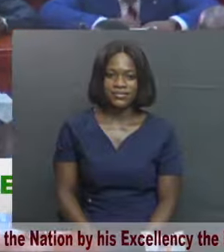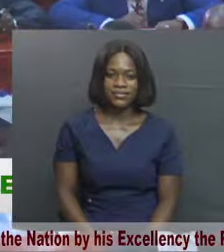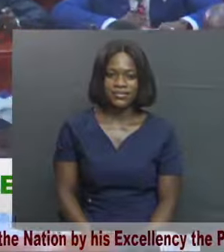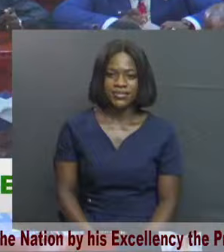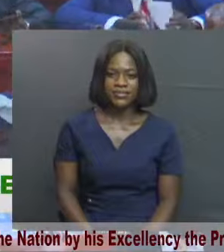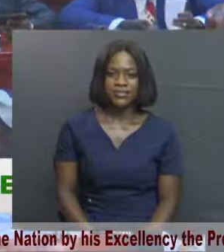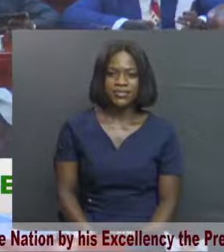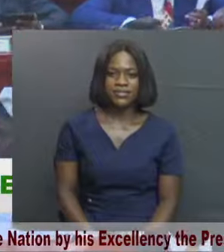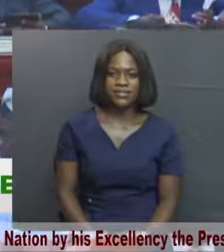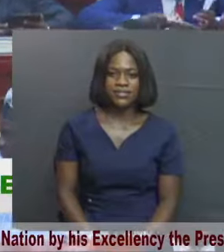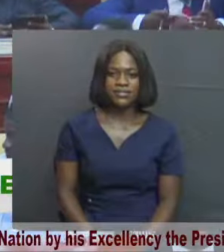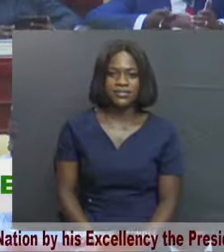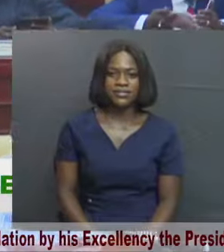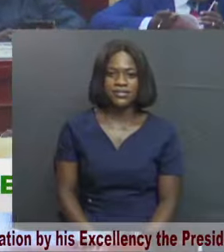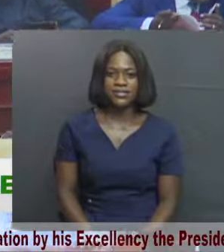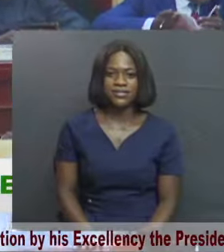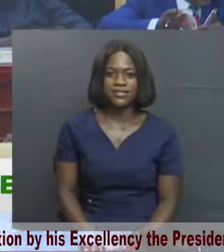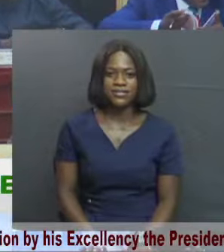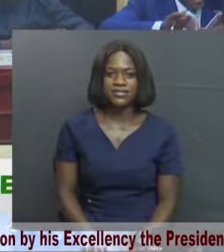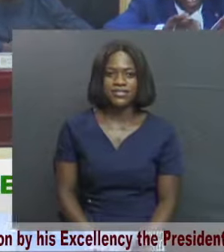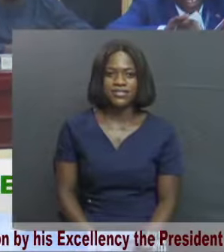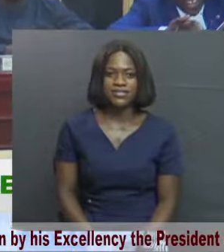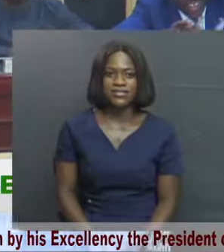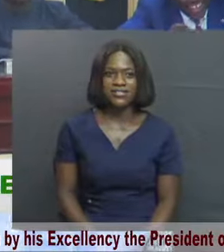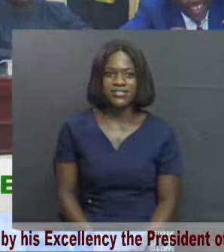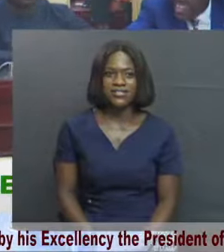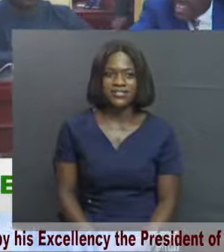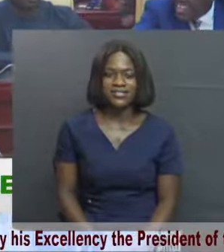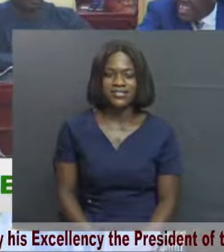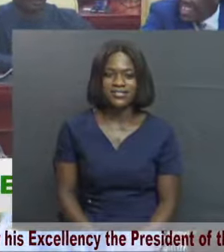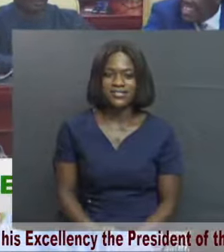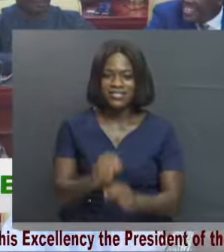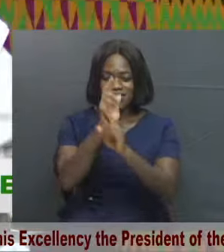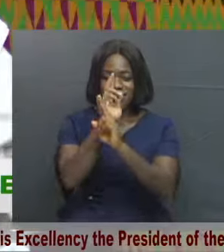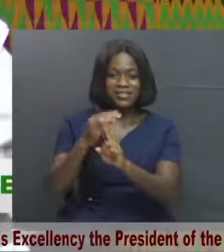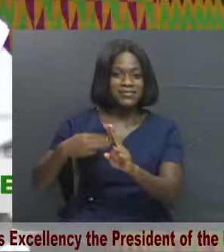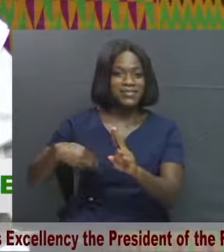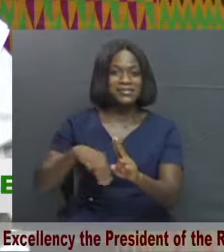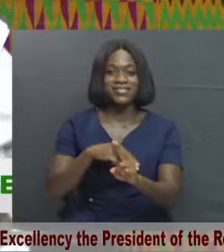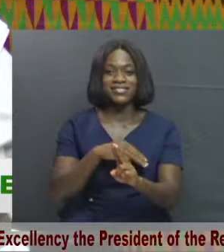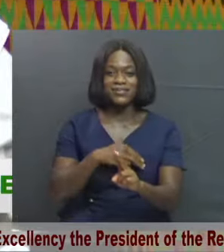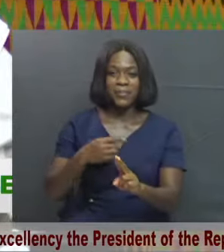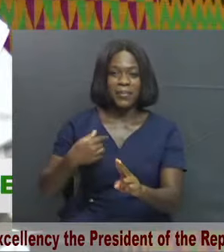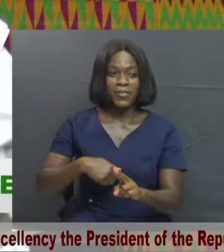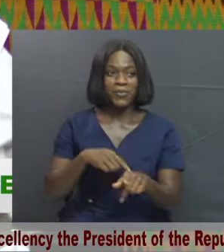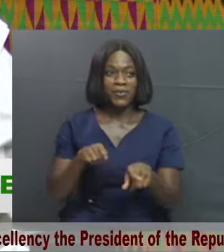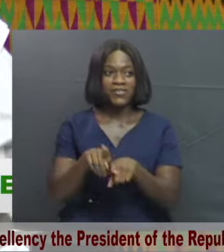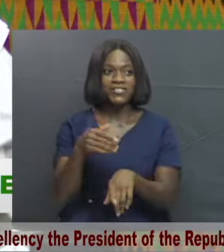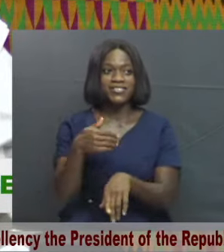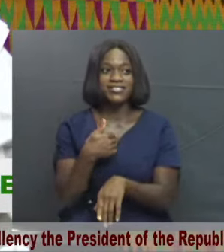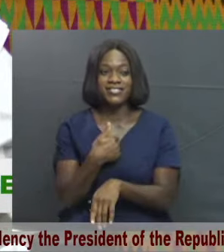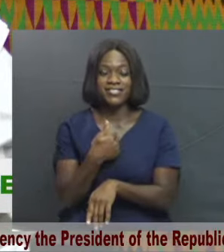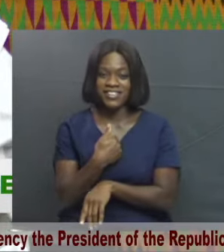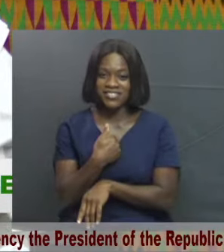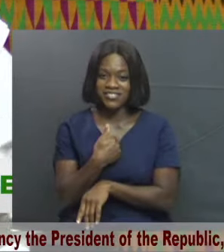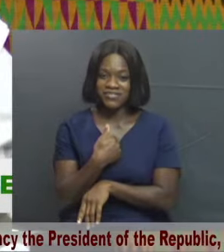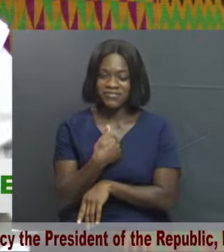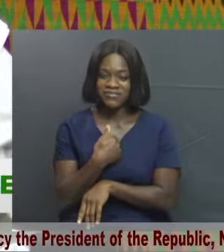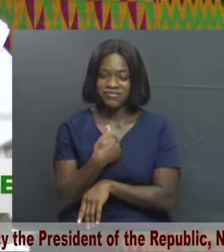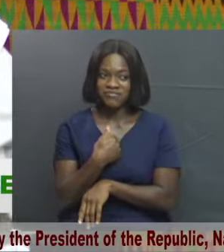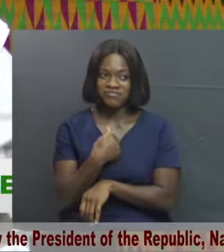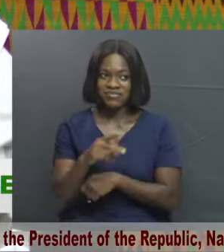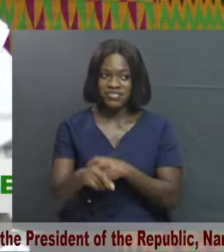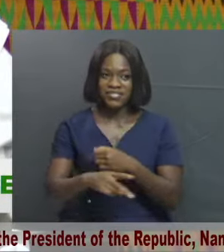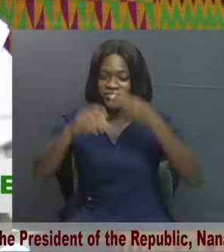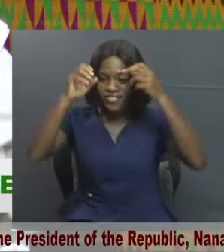honorable members we we also have his Excellency the